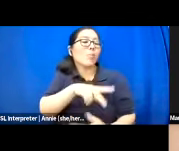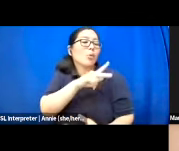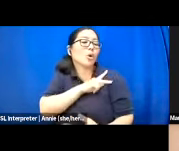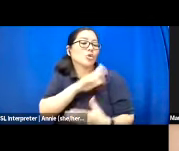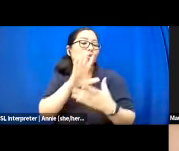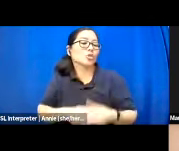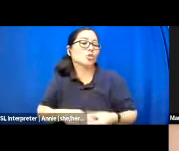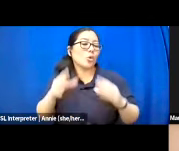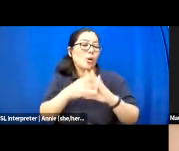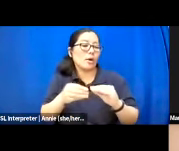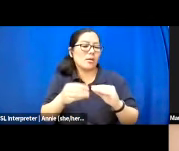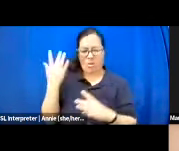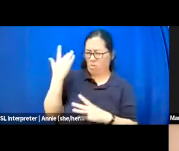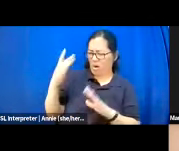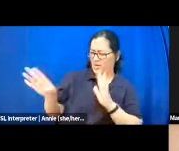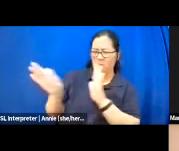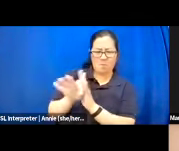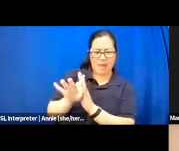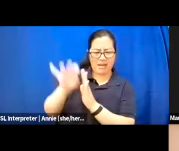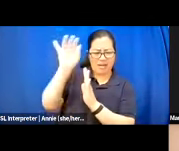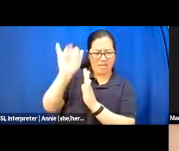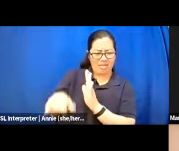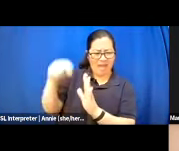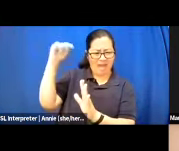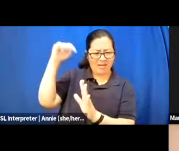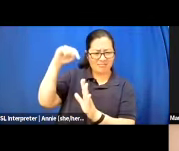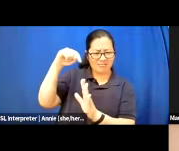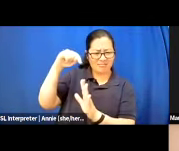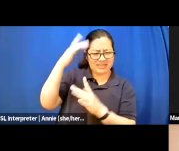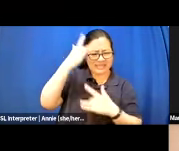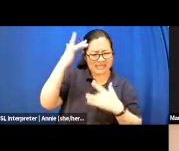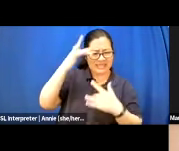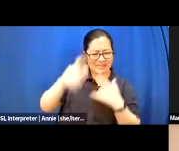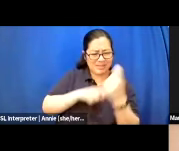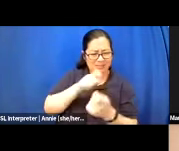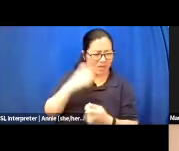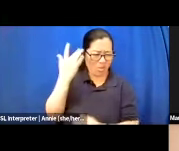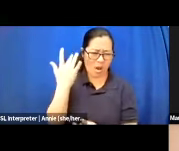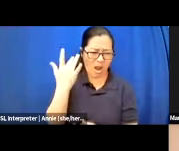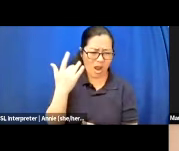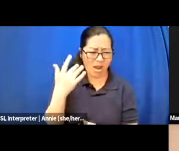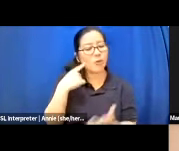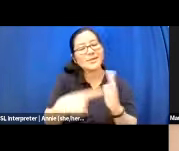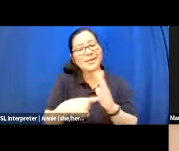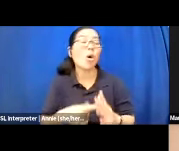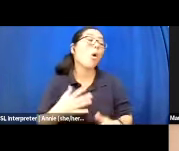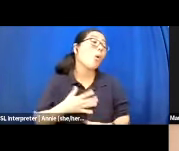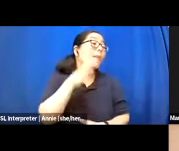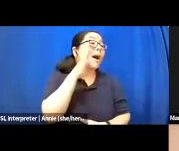why did you choose, or why did your group who chose this disease to study? Oh, my grandmother had this,